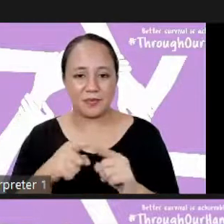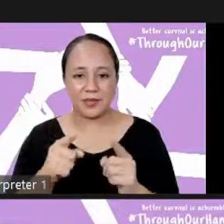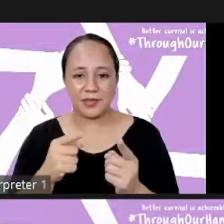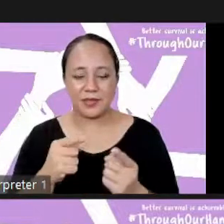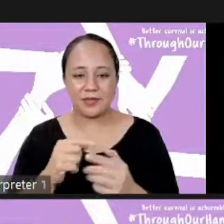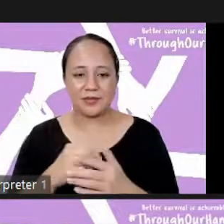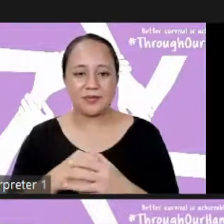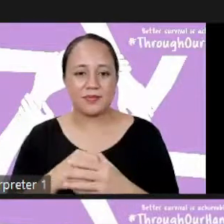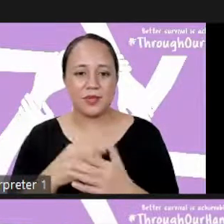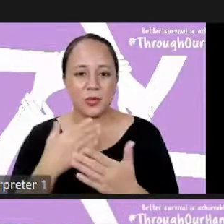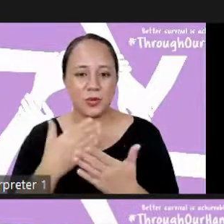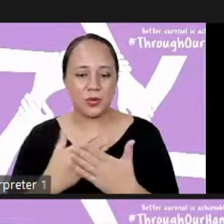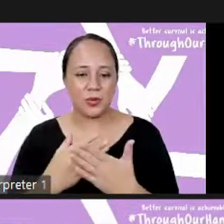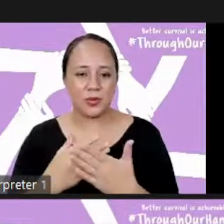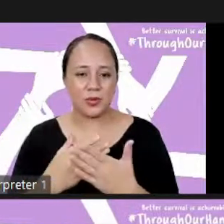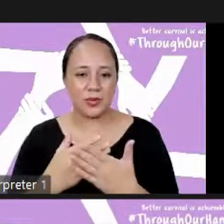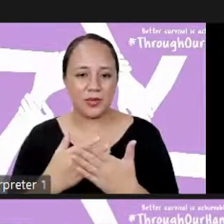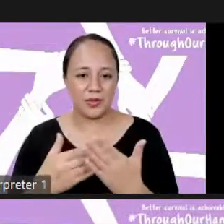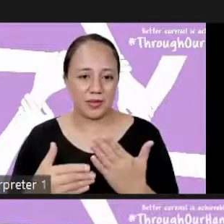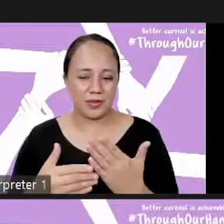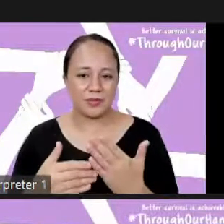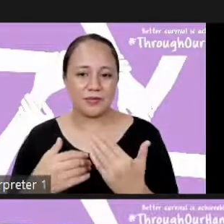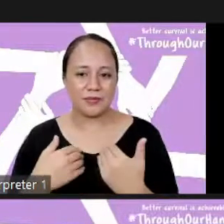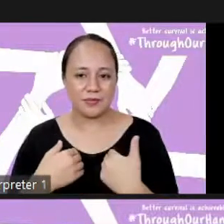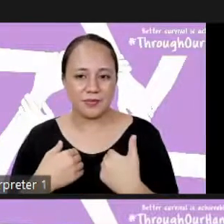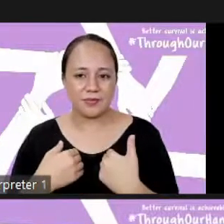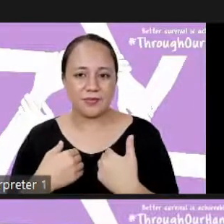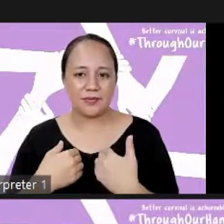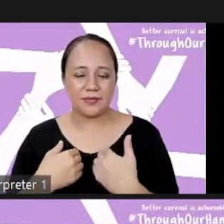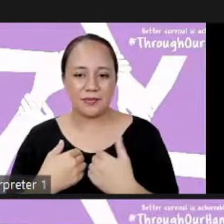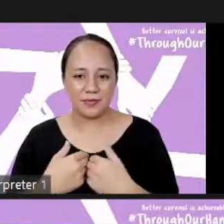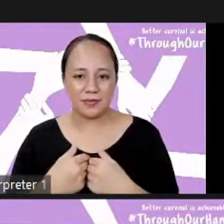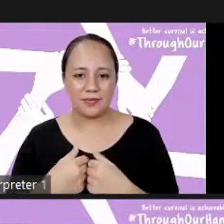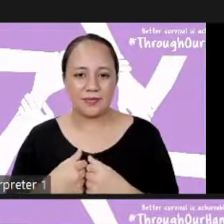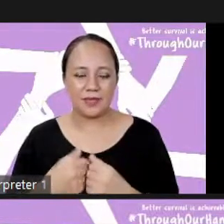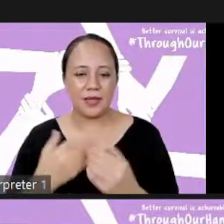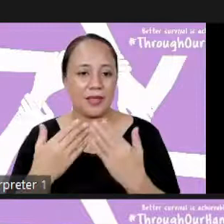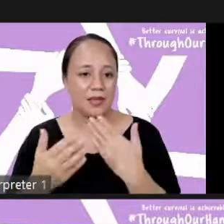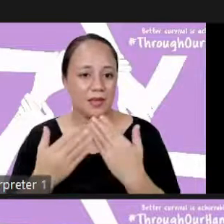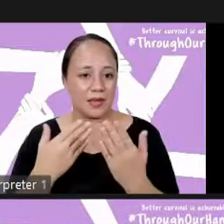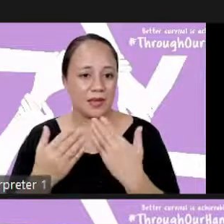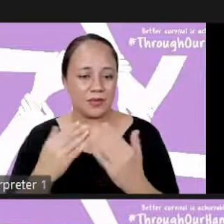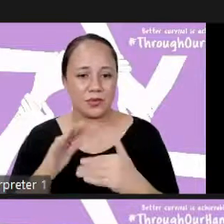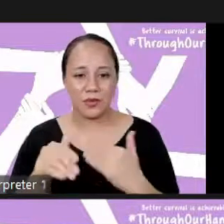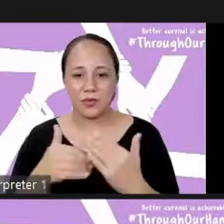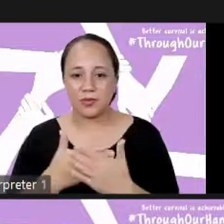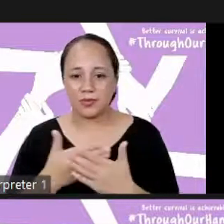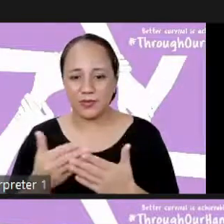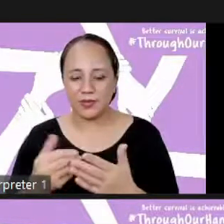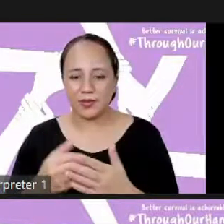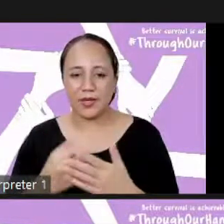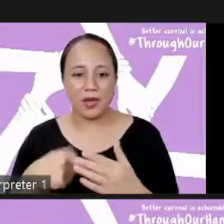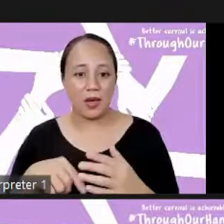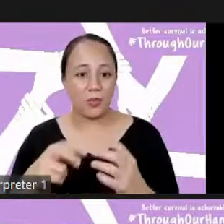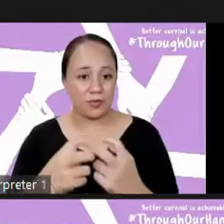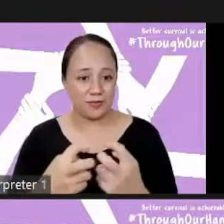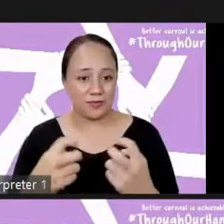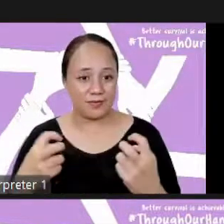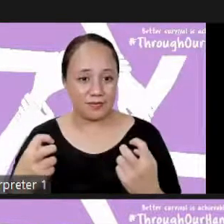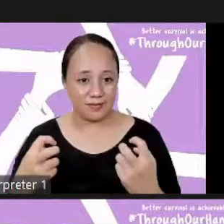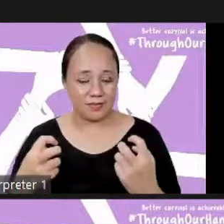every good thing must come to an end. And so thank you to all of you, our